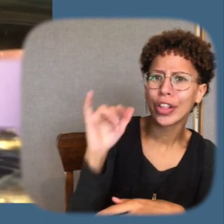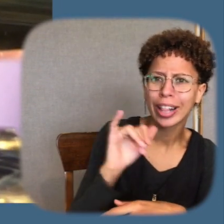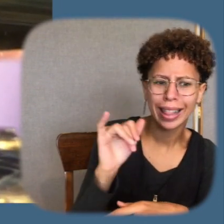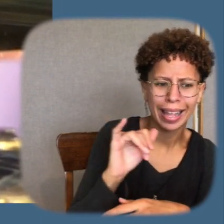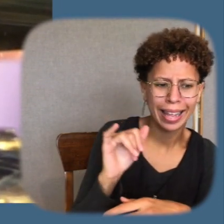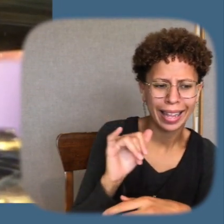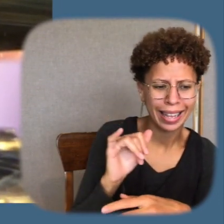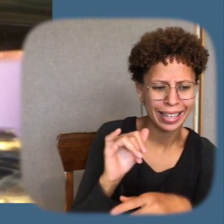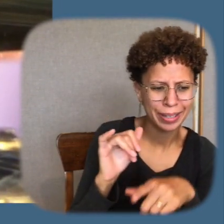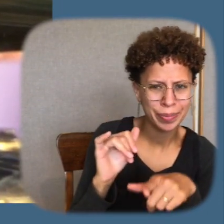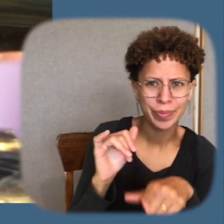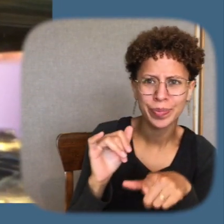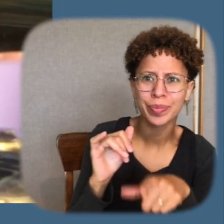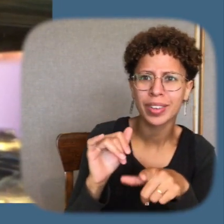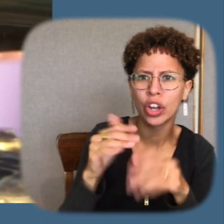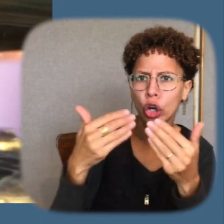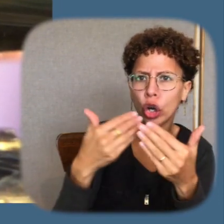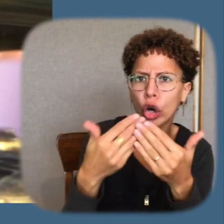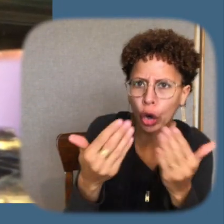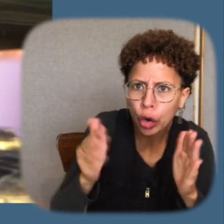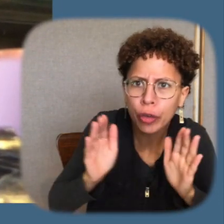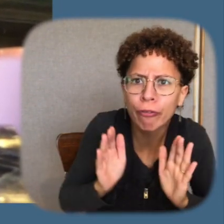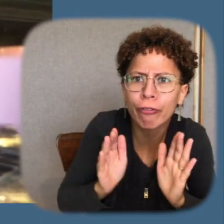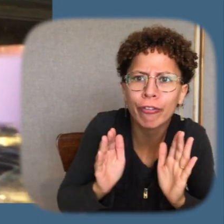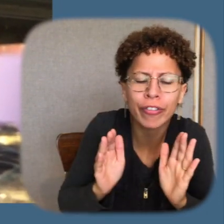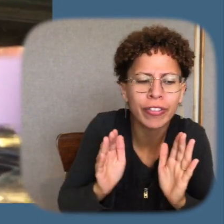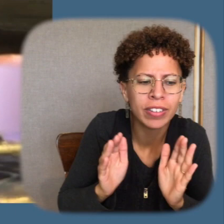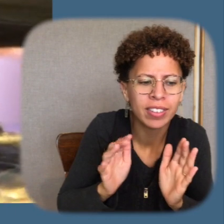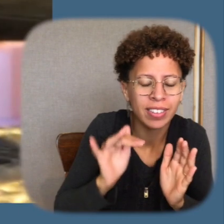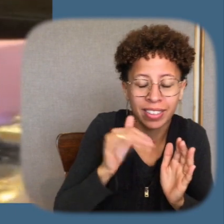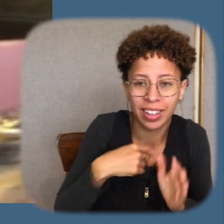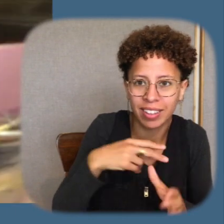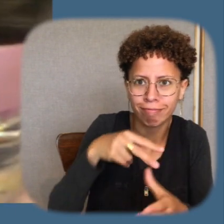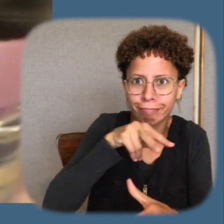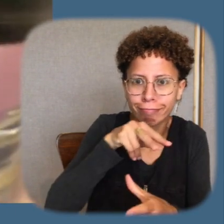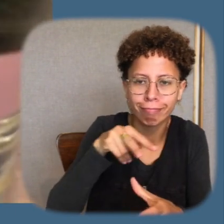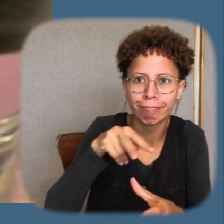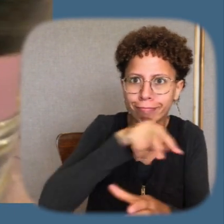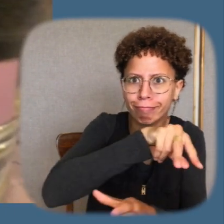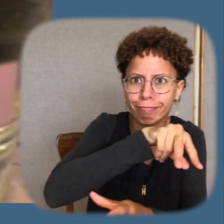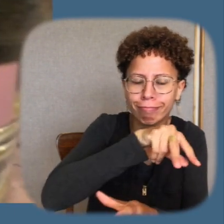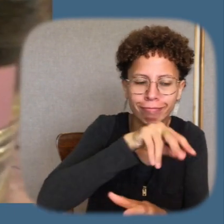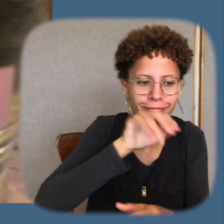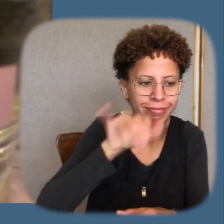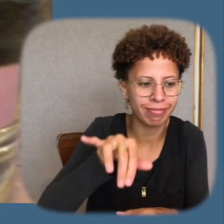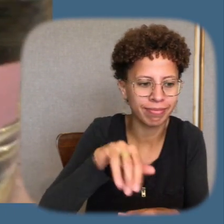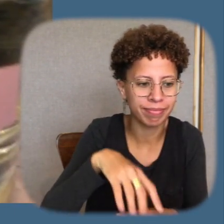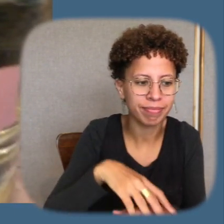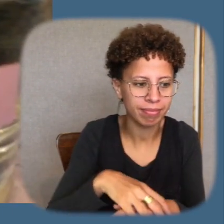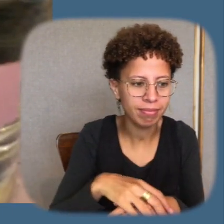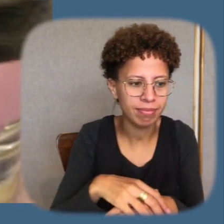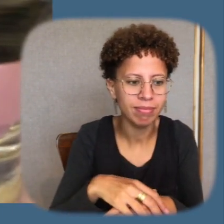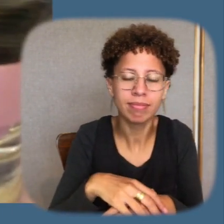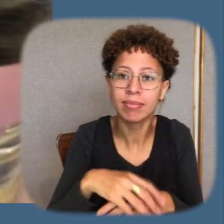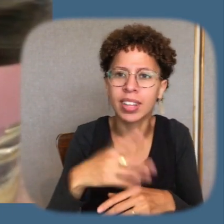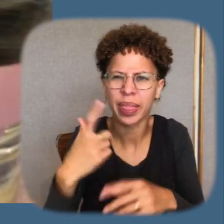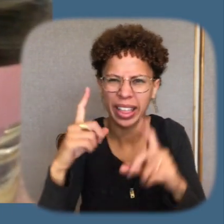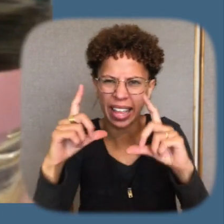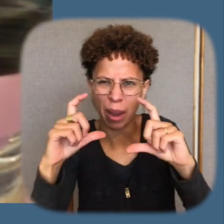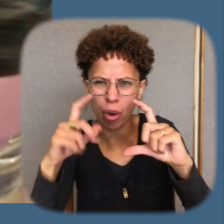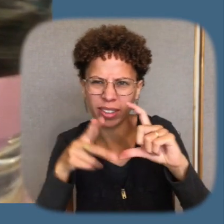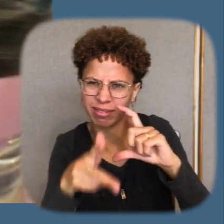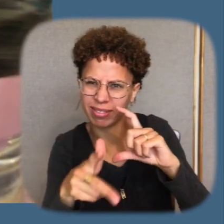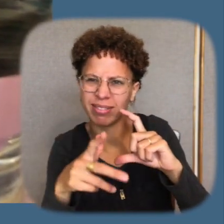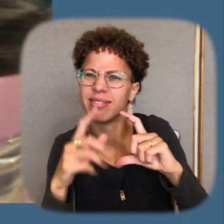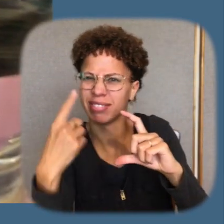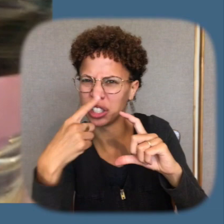just like it looks like it's curved. From this angle, it does. The Lego piece looks curved? Yeah, Look at, I think on the camera it looks kind of